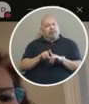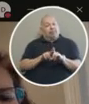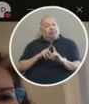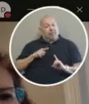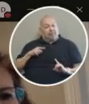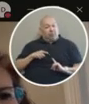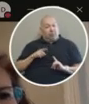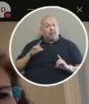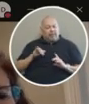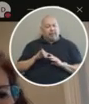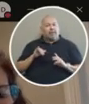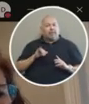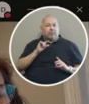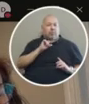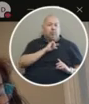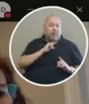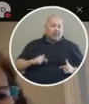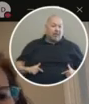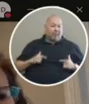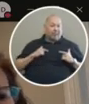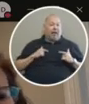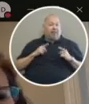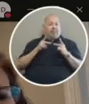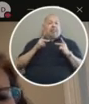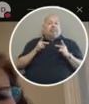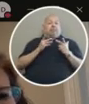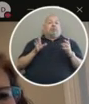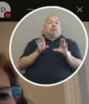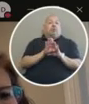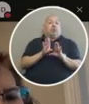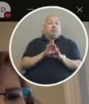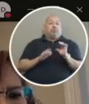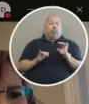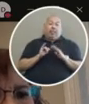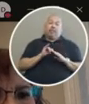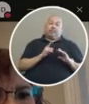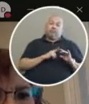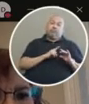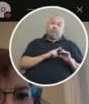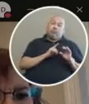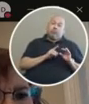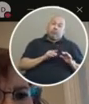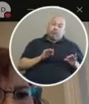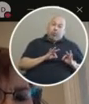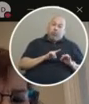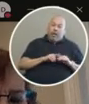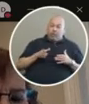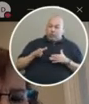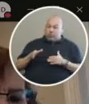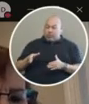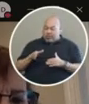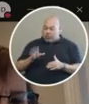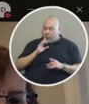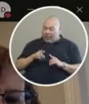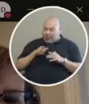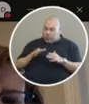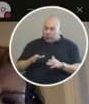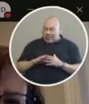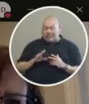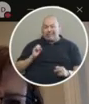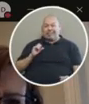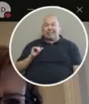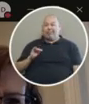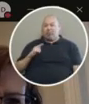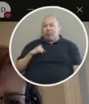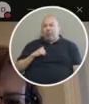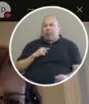quality of life facilities will be closed. So first and foremost, that's going to happen. On the street side, as Sam has pointed out,